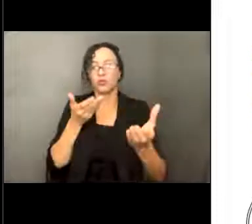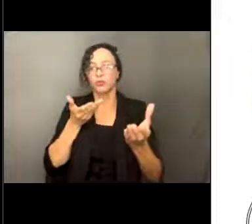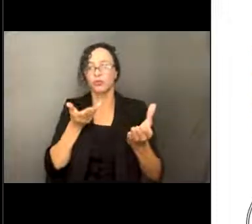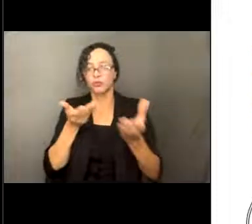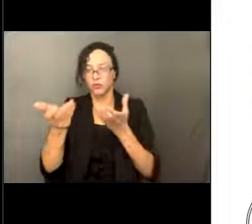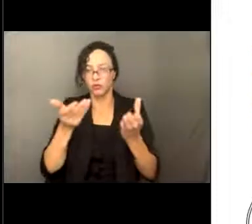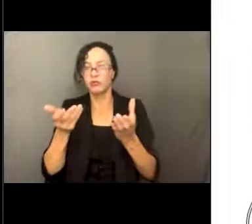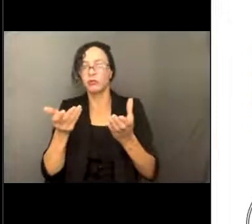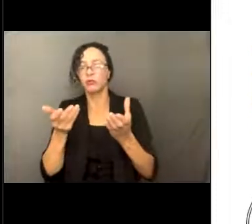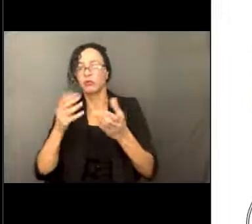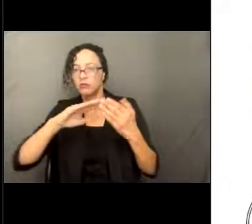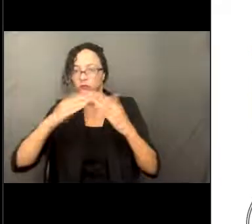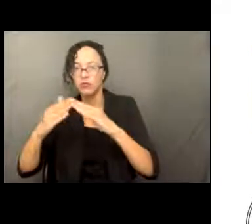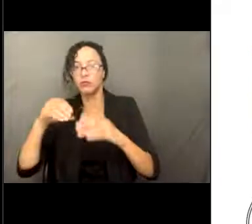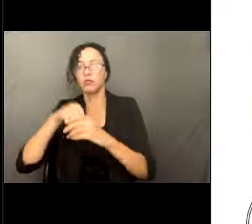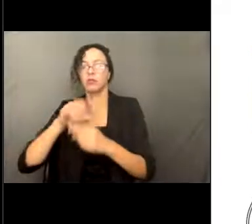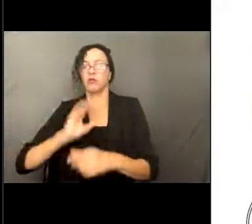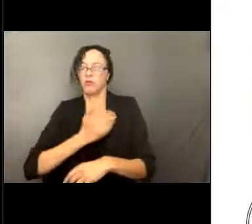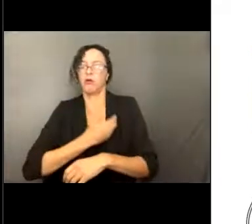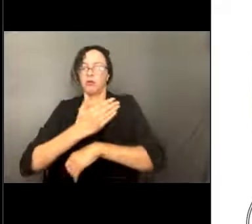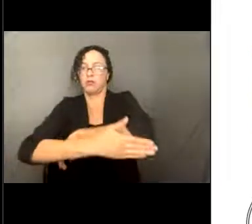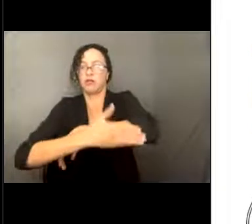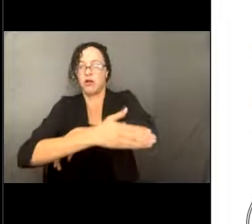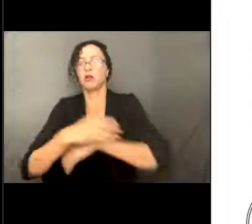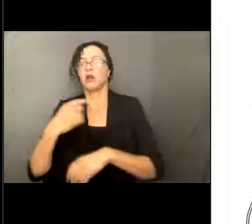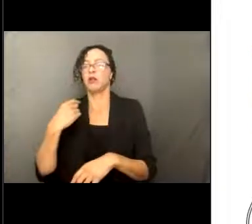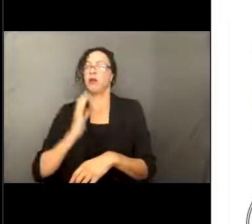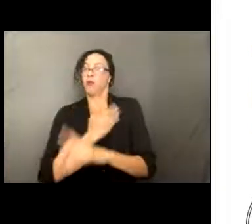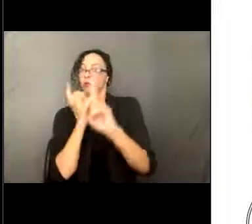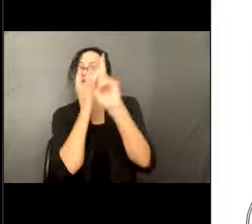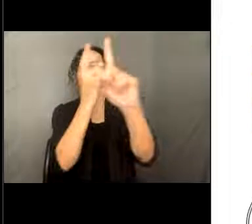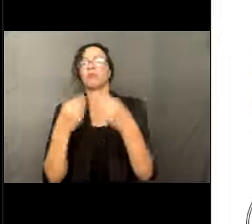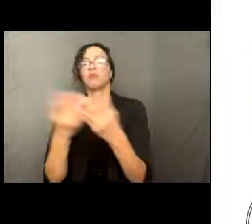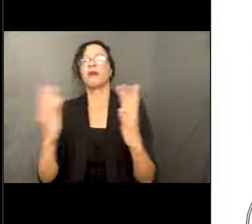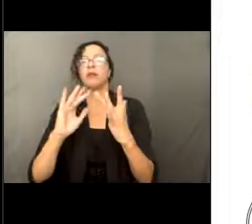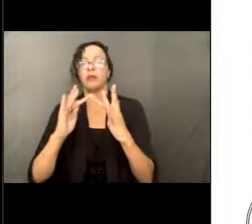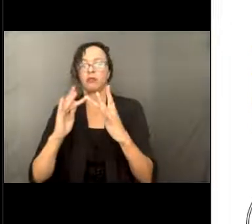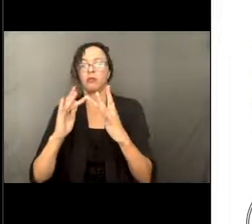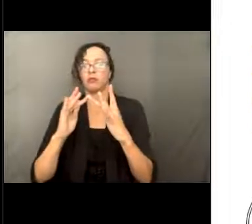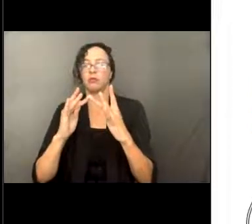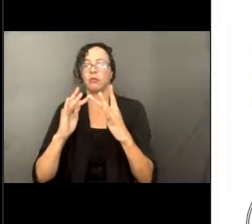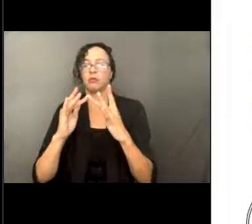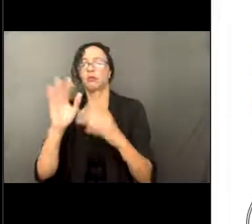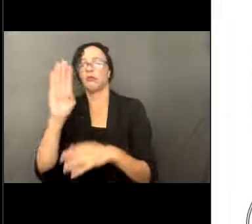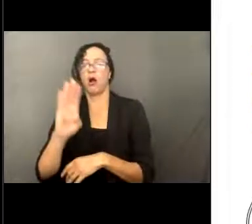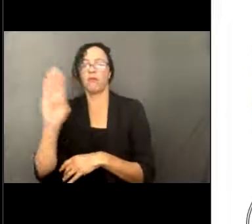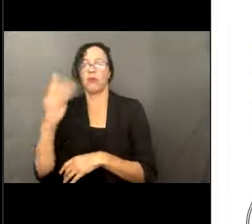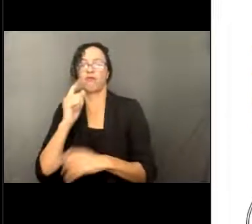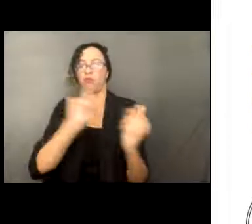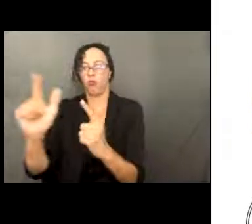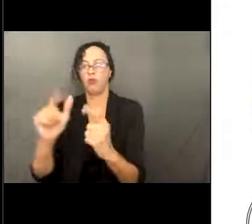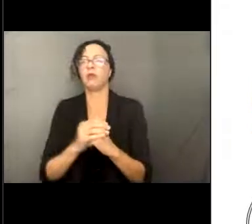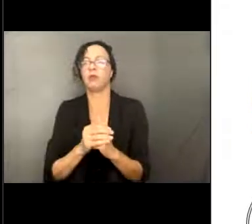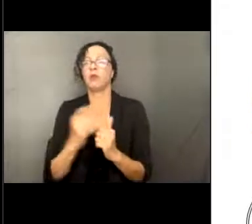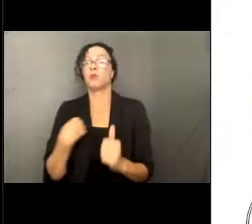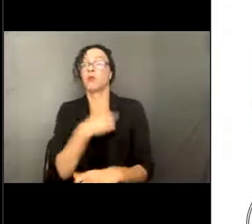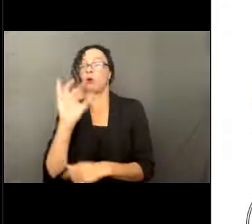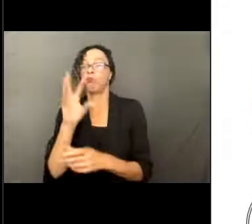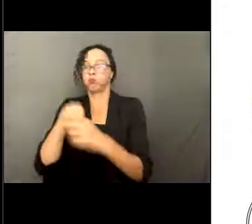quality, affordable broadband for all. We are also the operator of an interregional transit system called the Clean